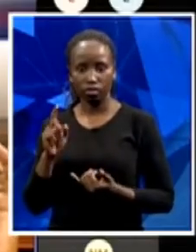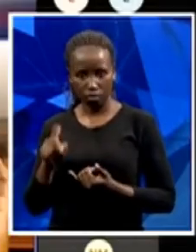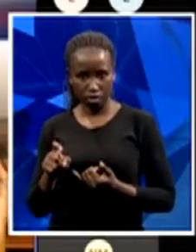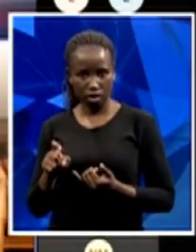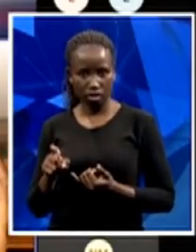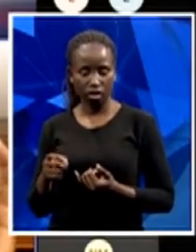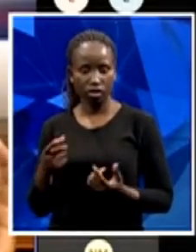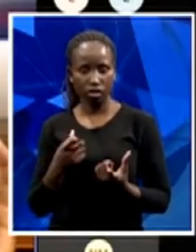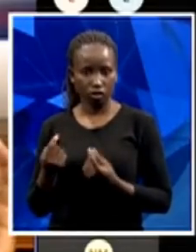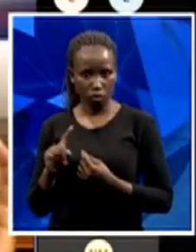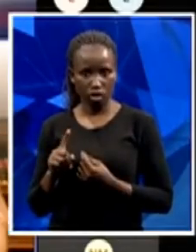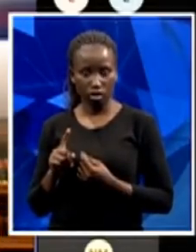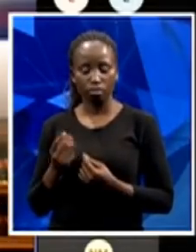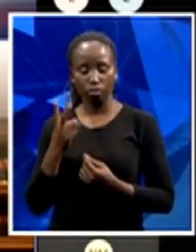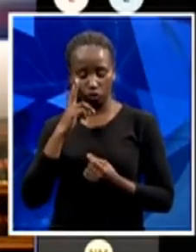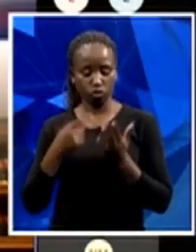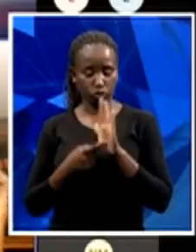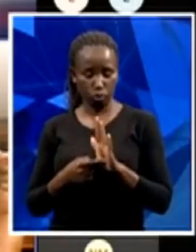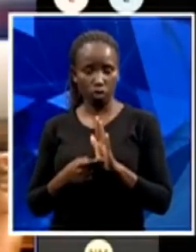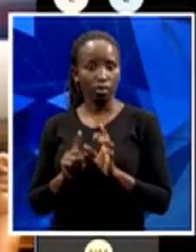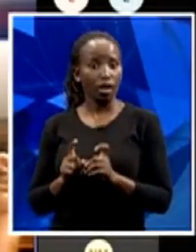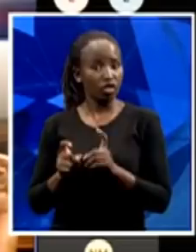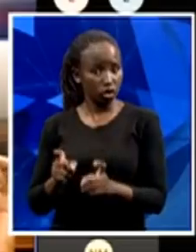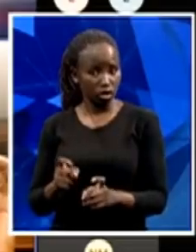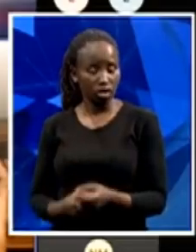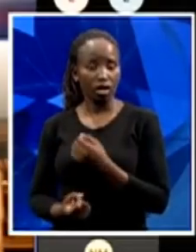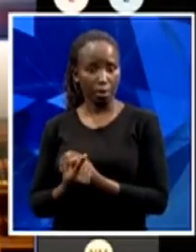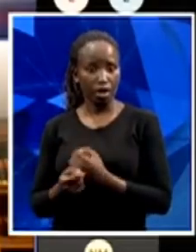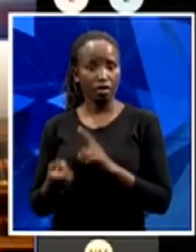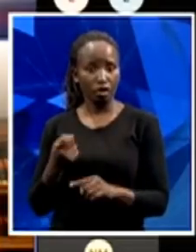advanced by the main applicant in the main application.